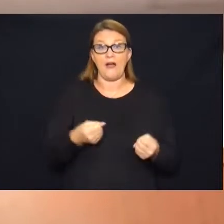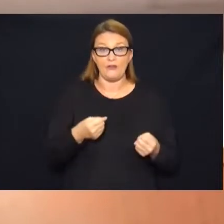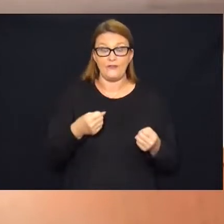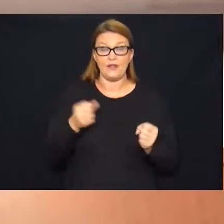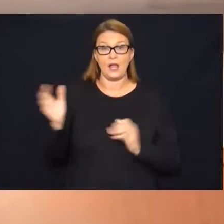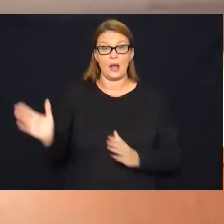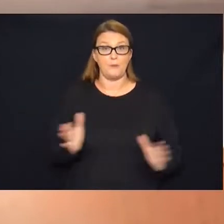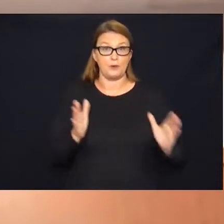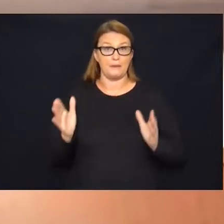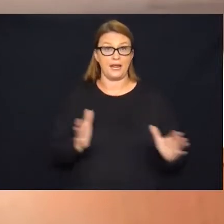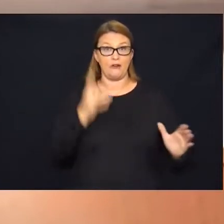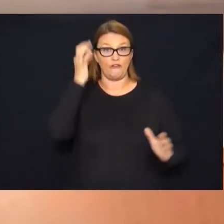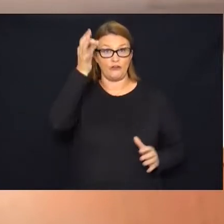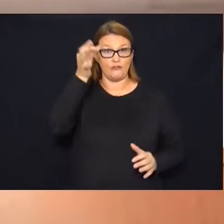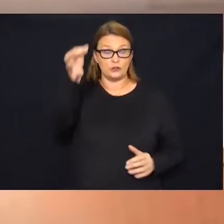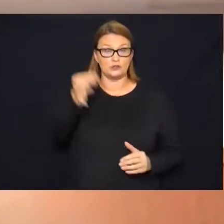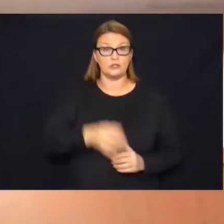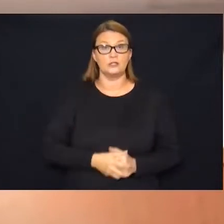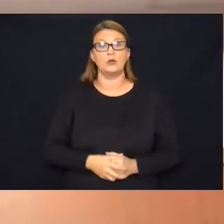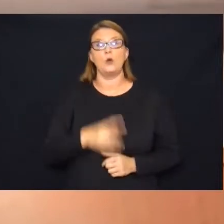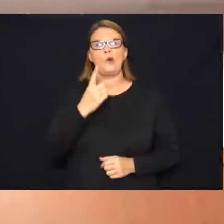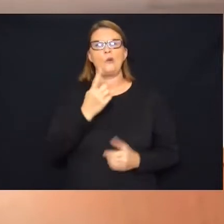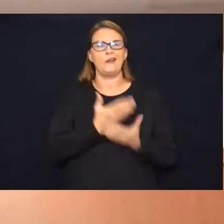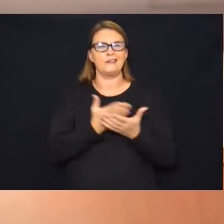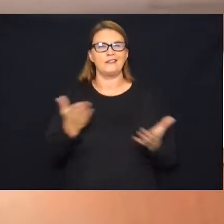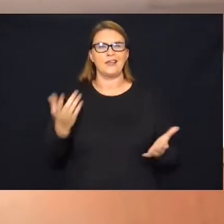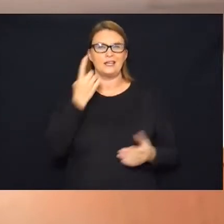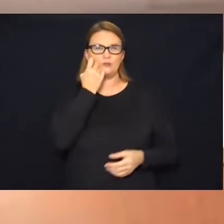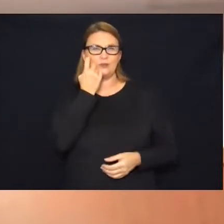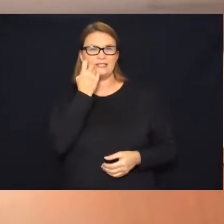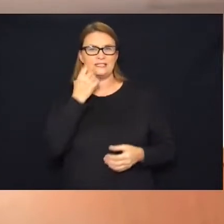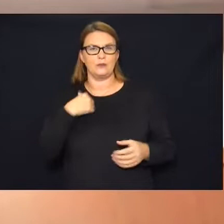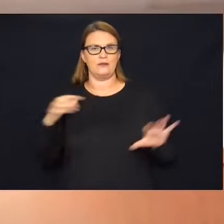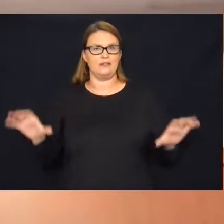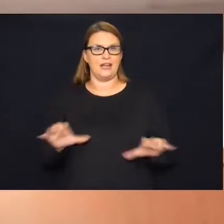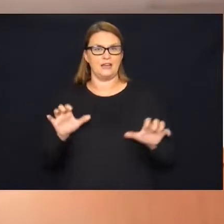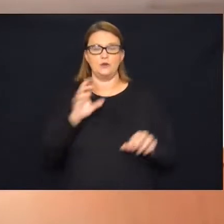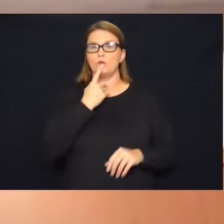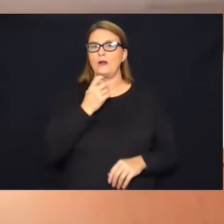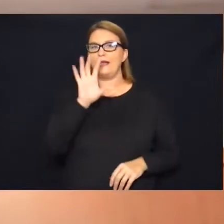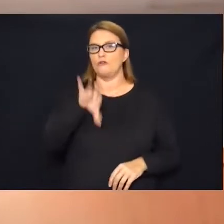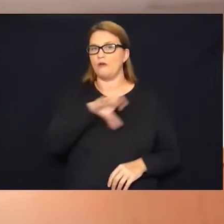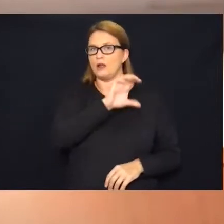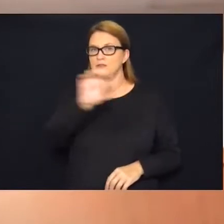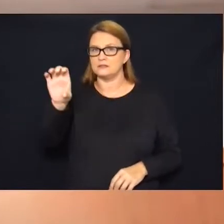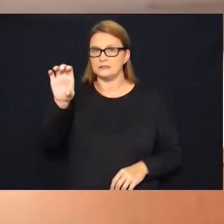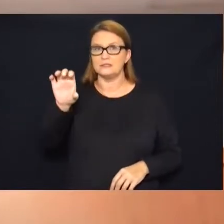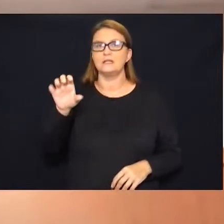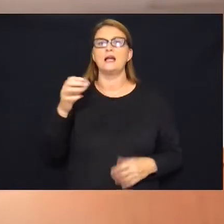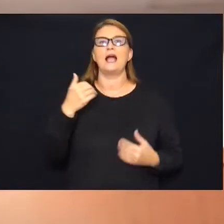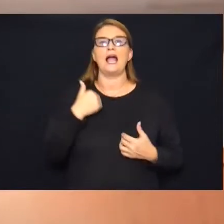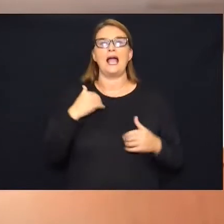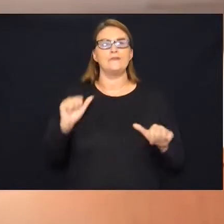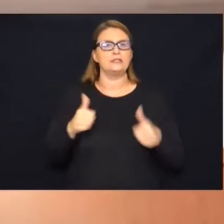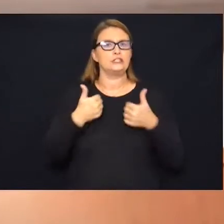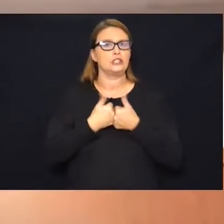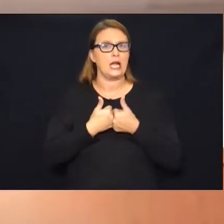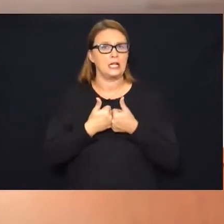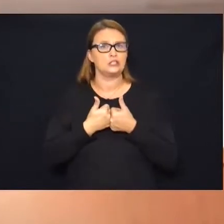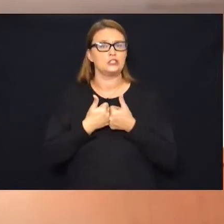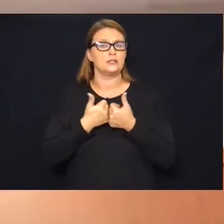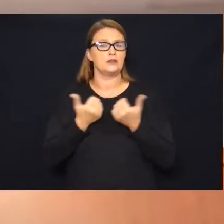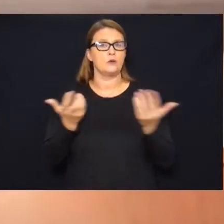going forward. One of the things that we've done most recently with the Red Cross is the Red Cross was having challenging